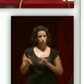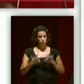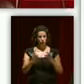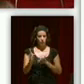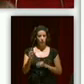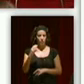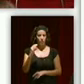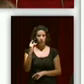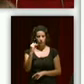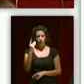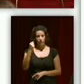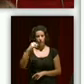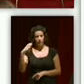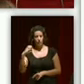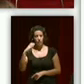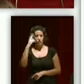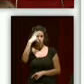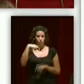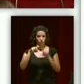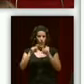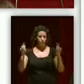S2.